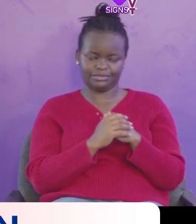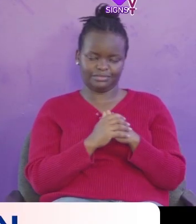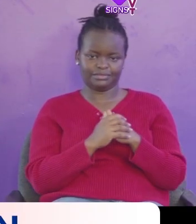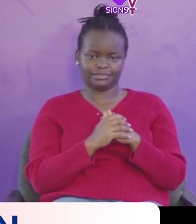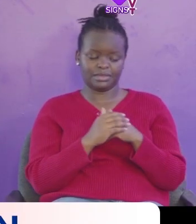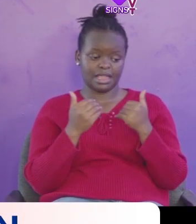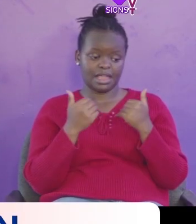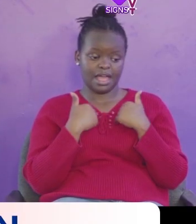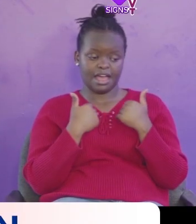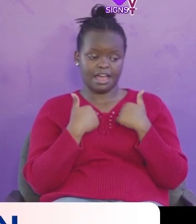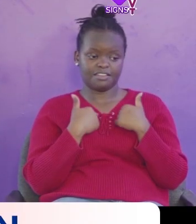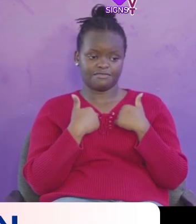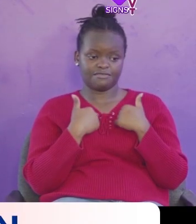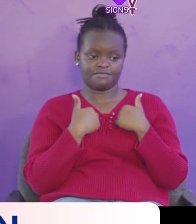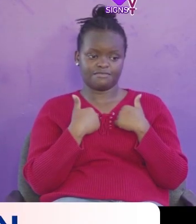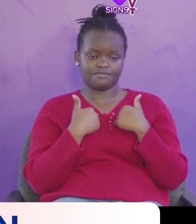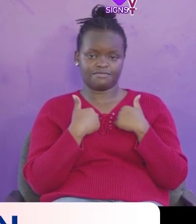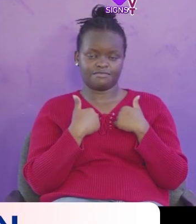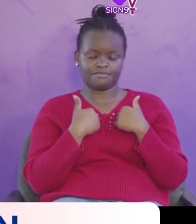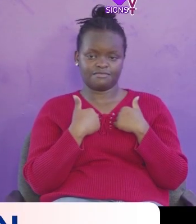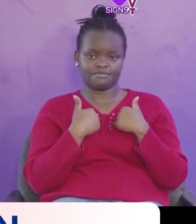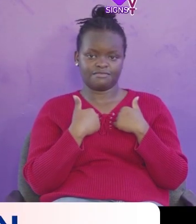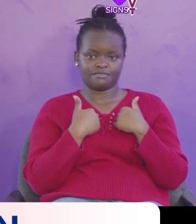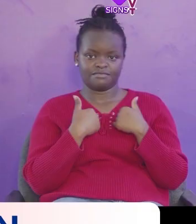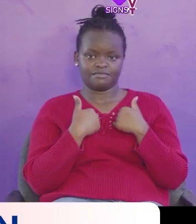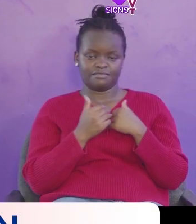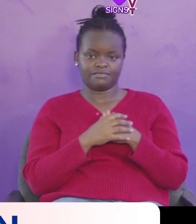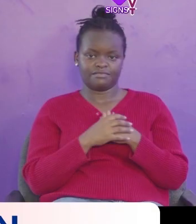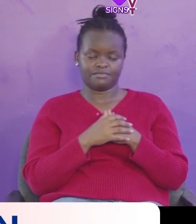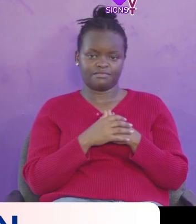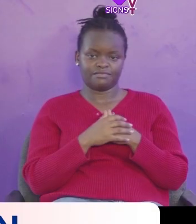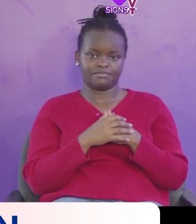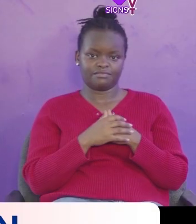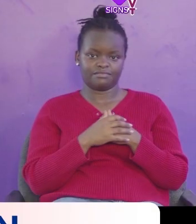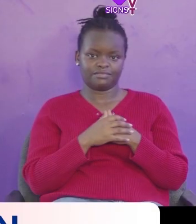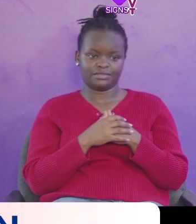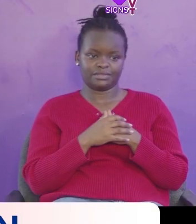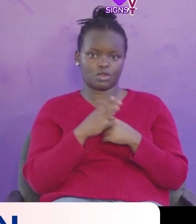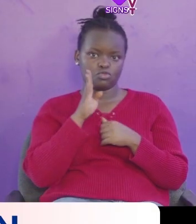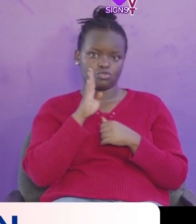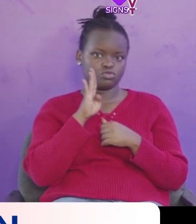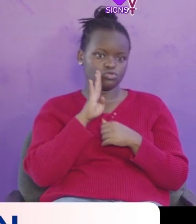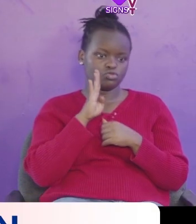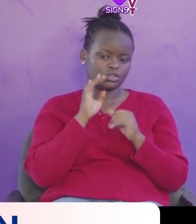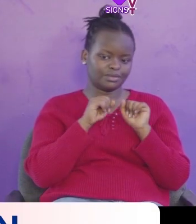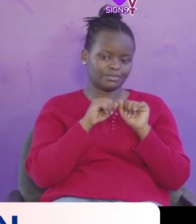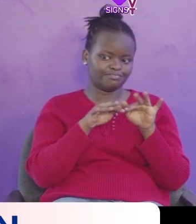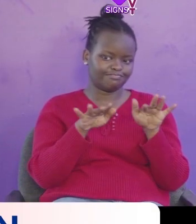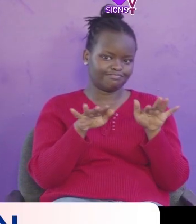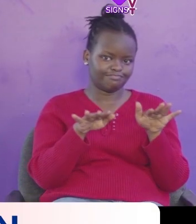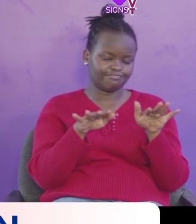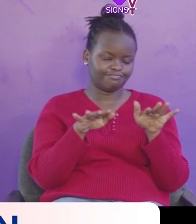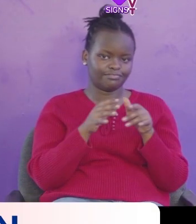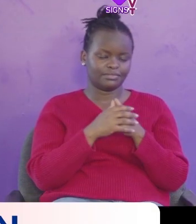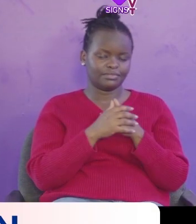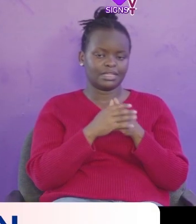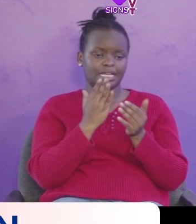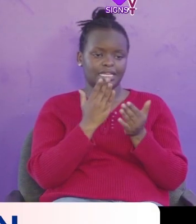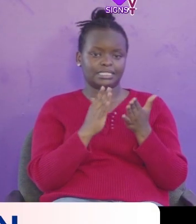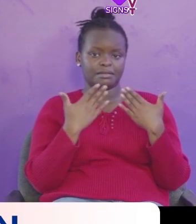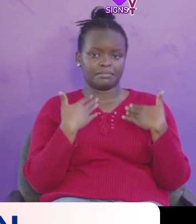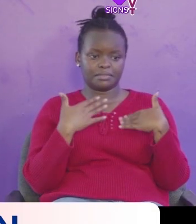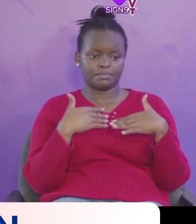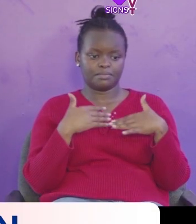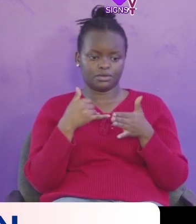Kulikuwa na looming demolitions. Na vile kulikuwa na looming demolitions, so some people,